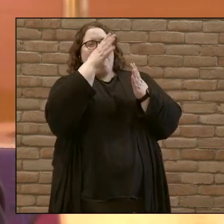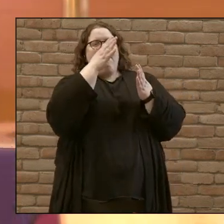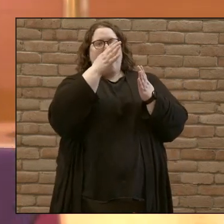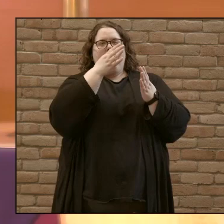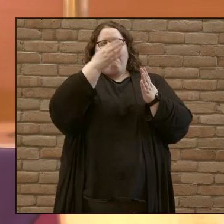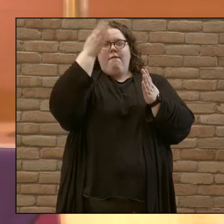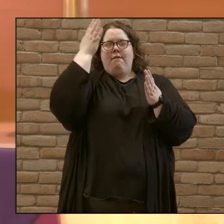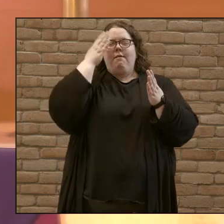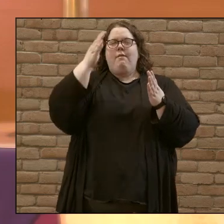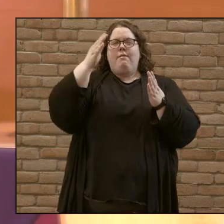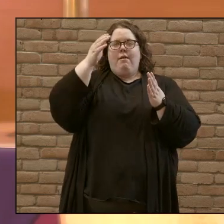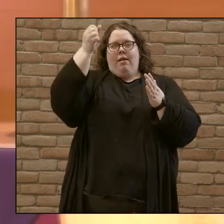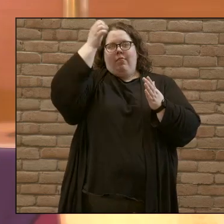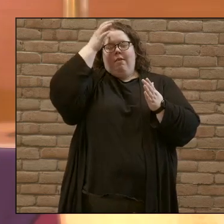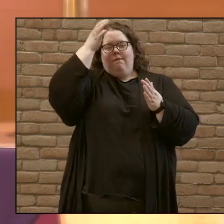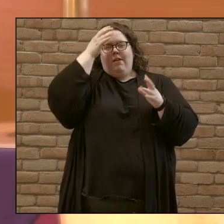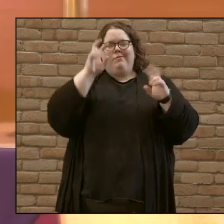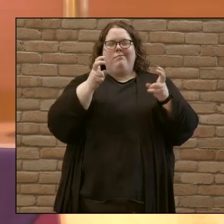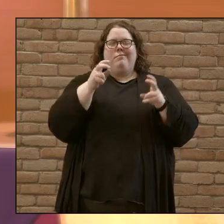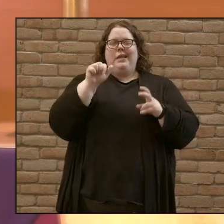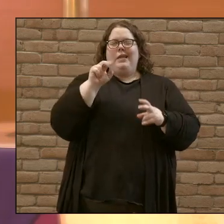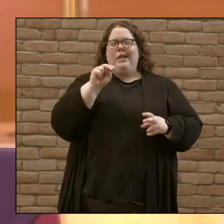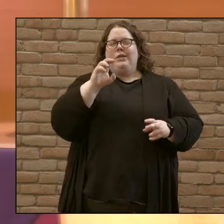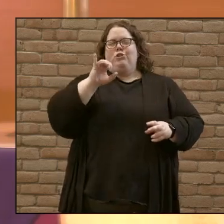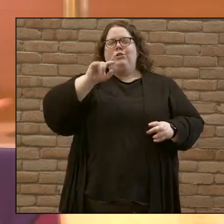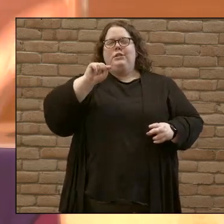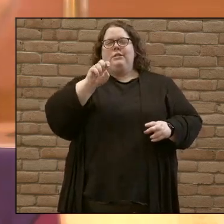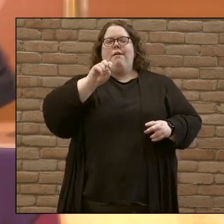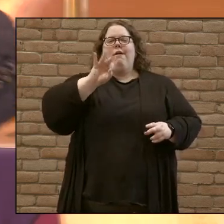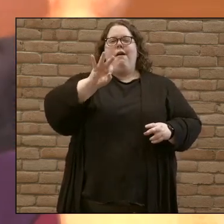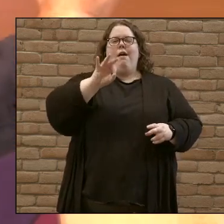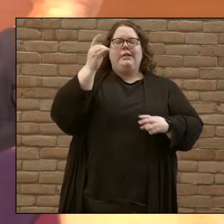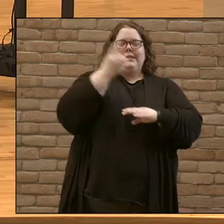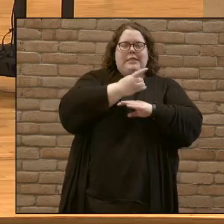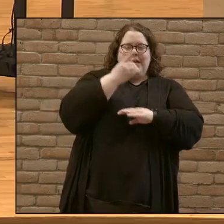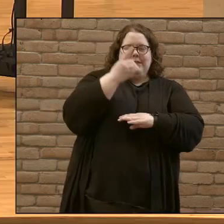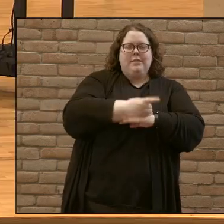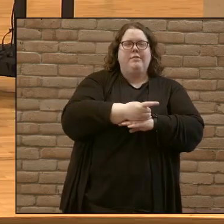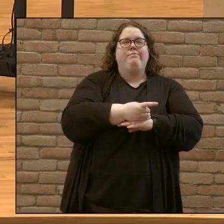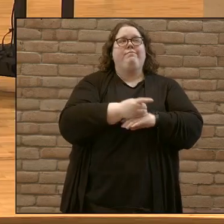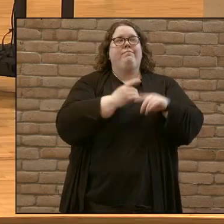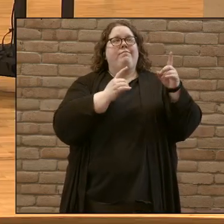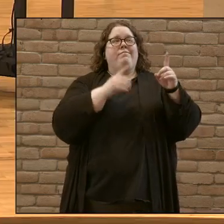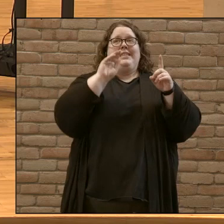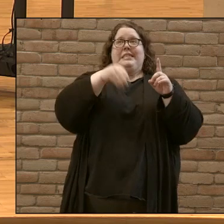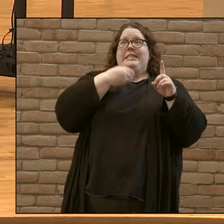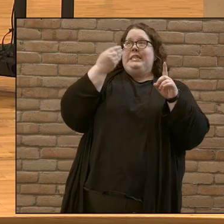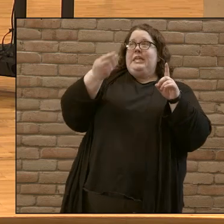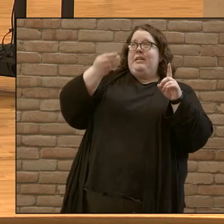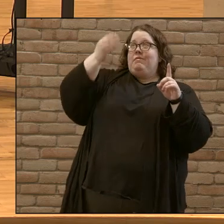the Ancient of Days, gives to the Son of Man